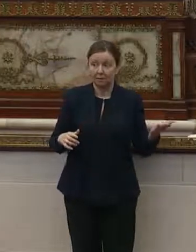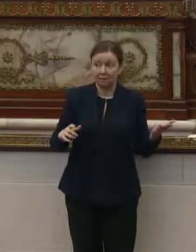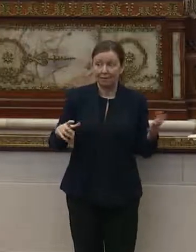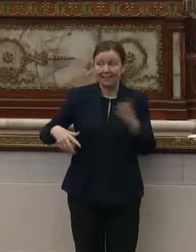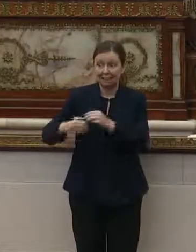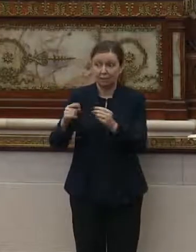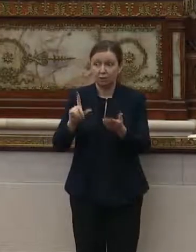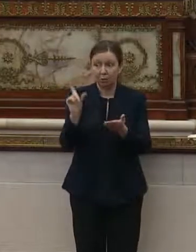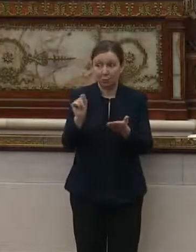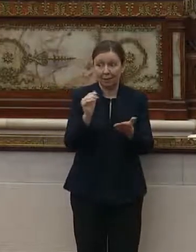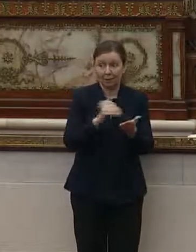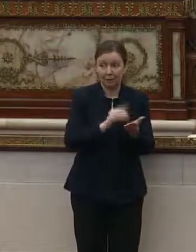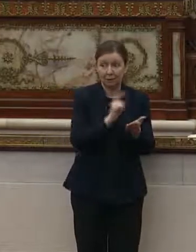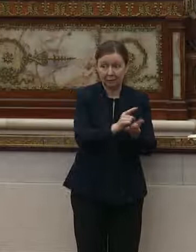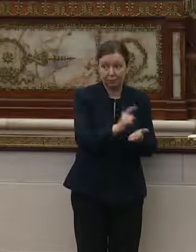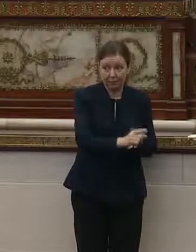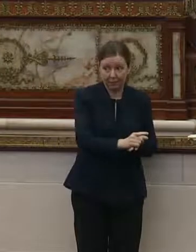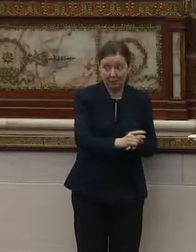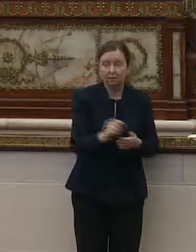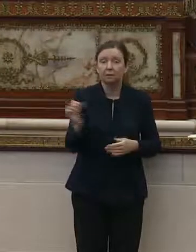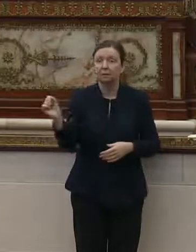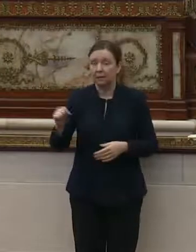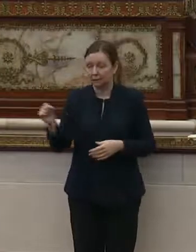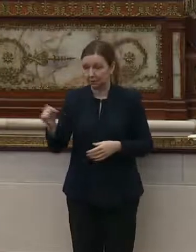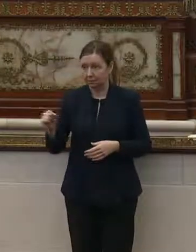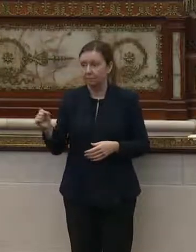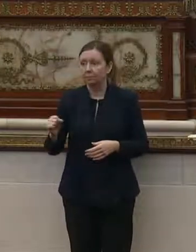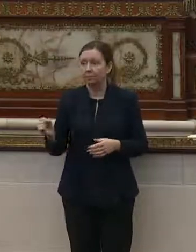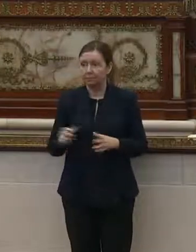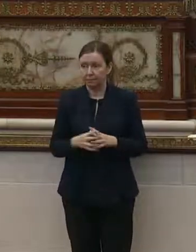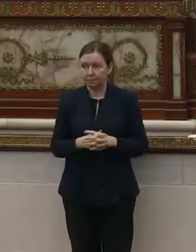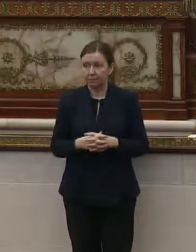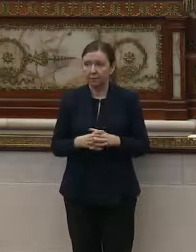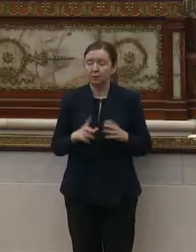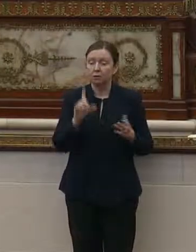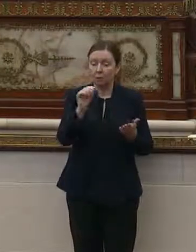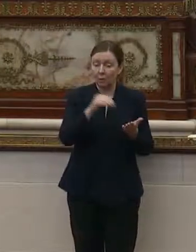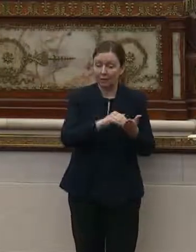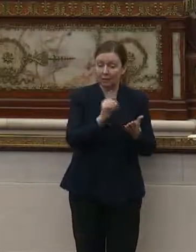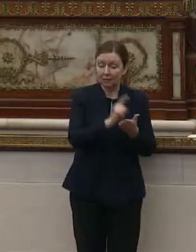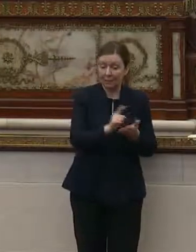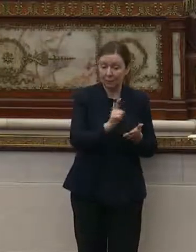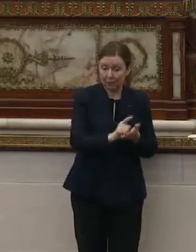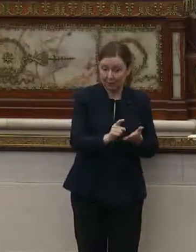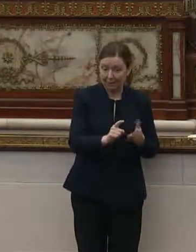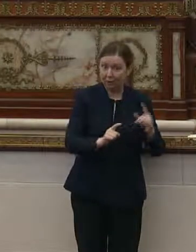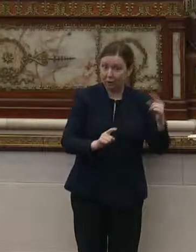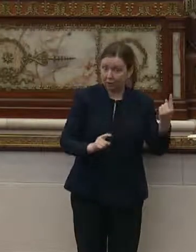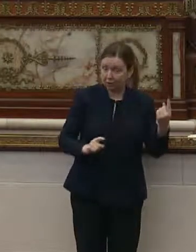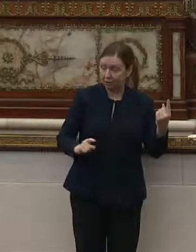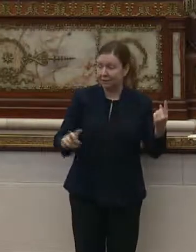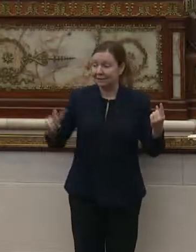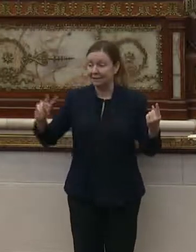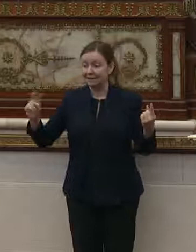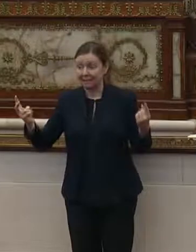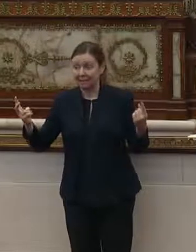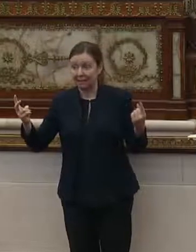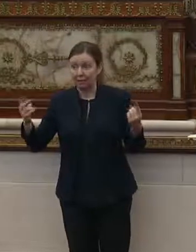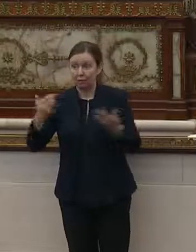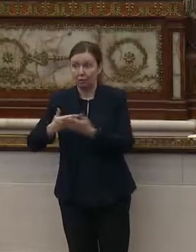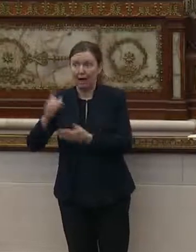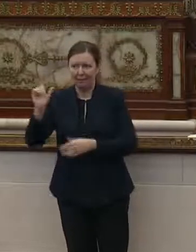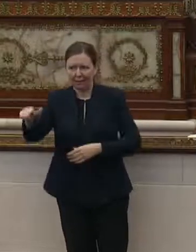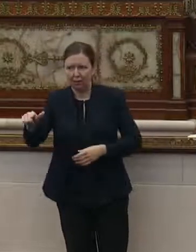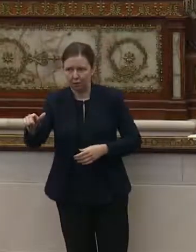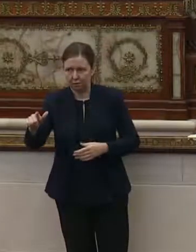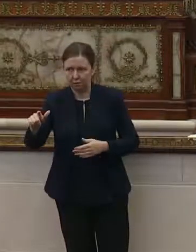20,000 a week? Yes. Okay, so we get 20,000 a week, and then the second doses come, and